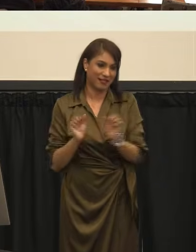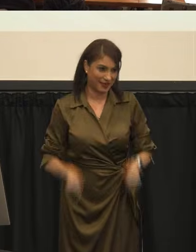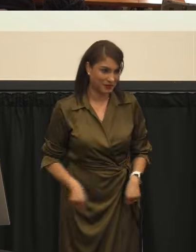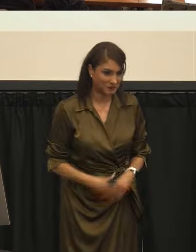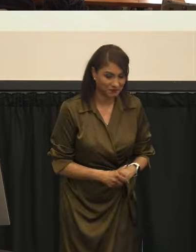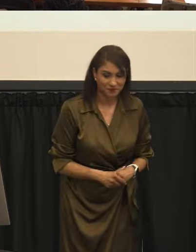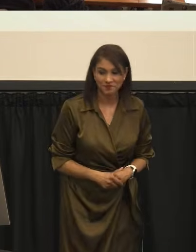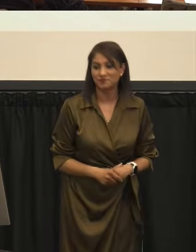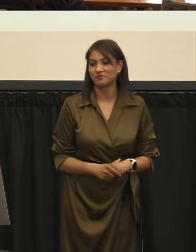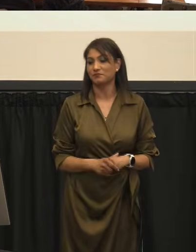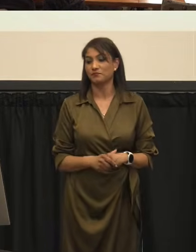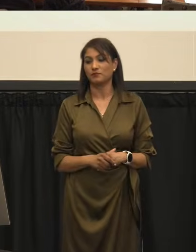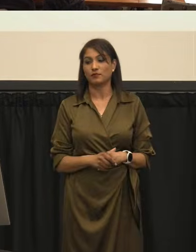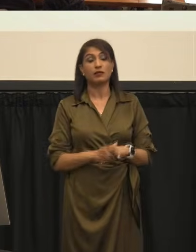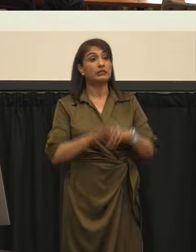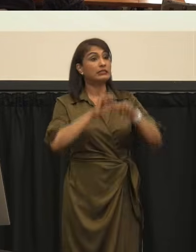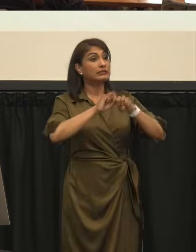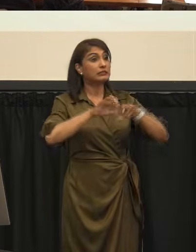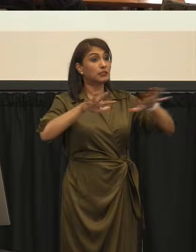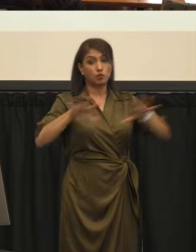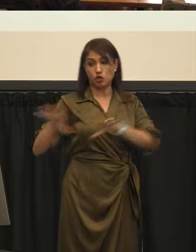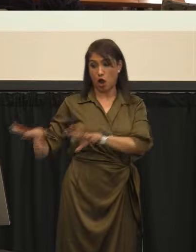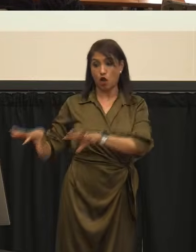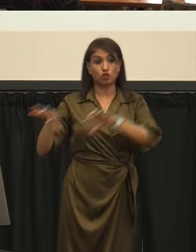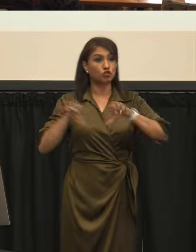and linguistic analysts.